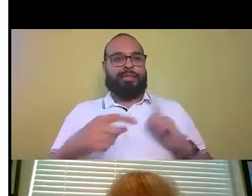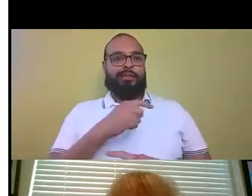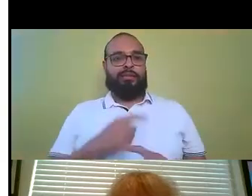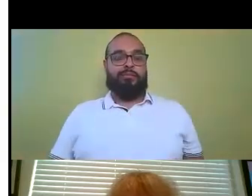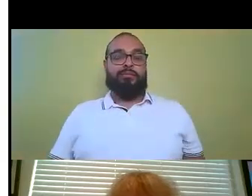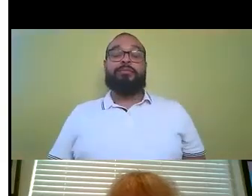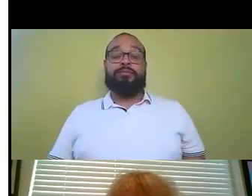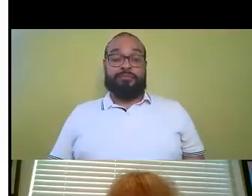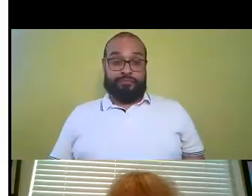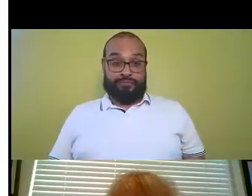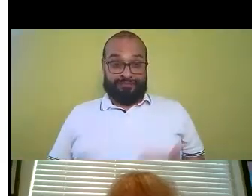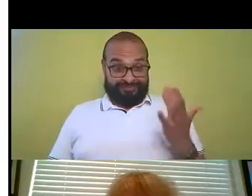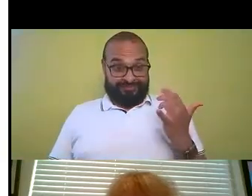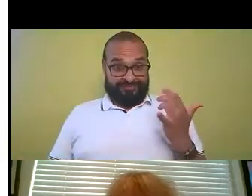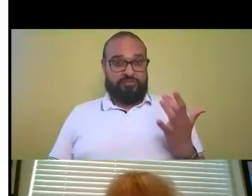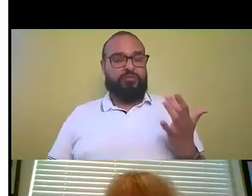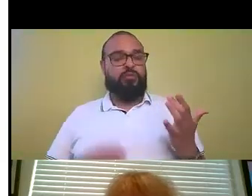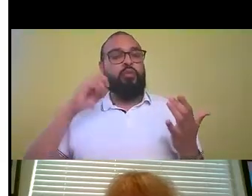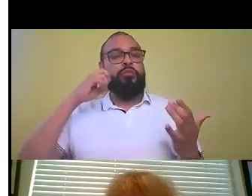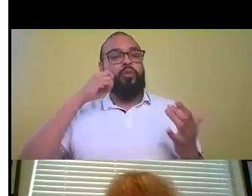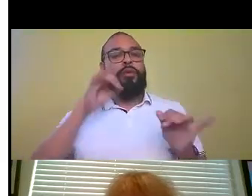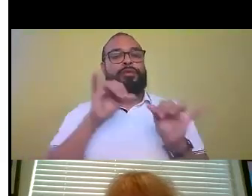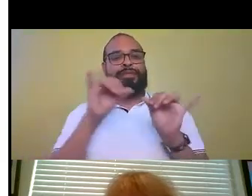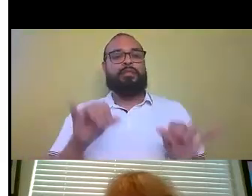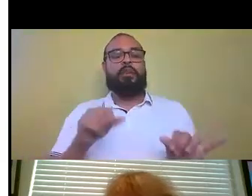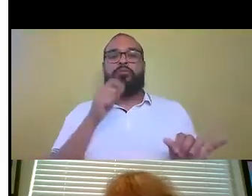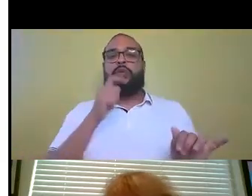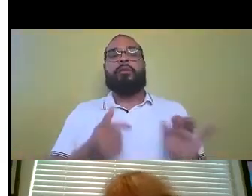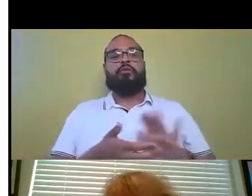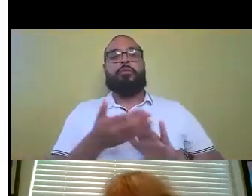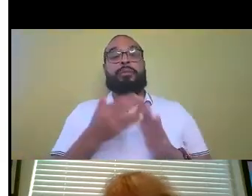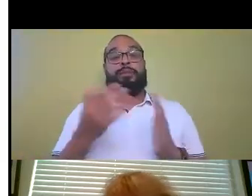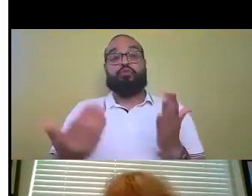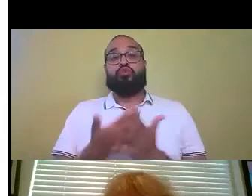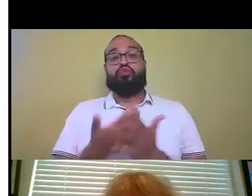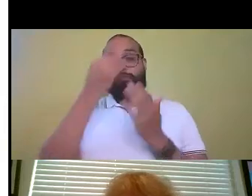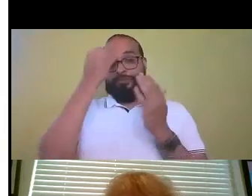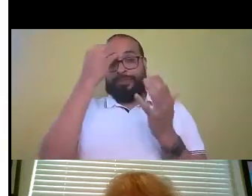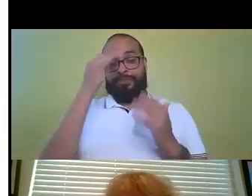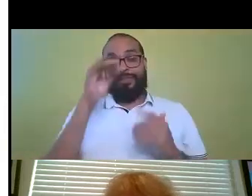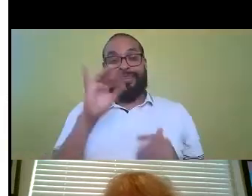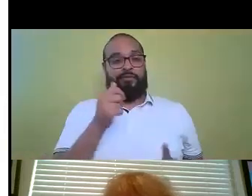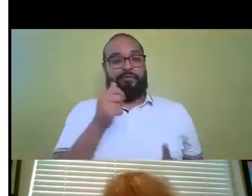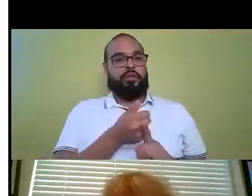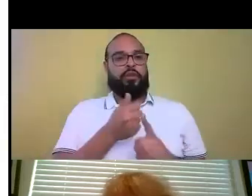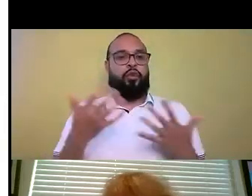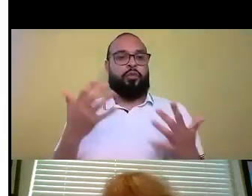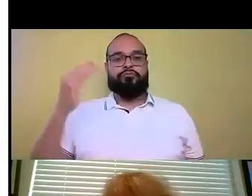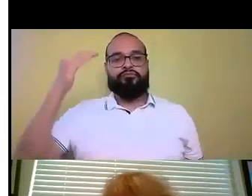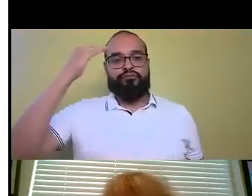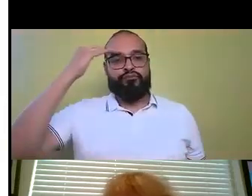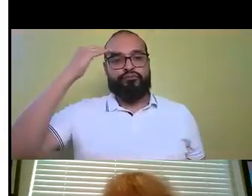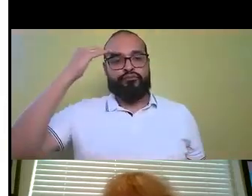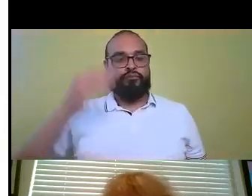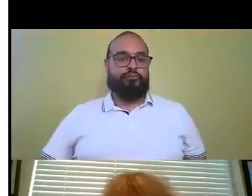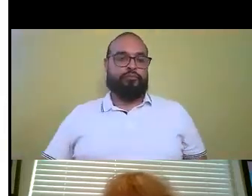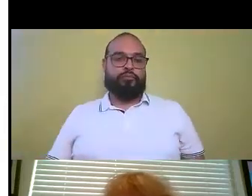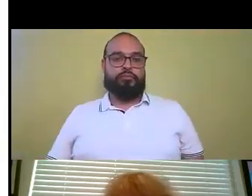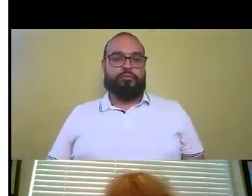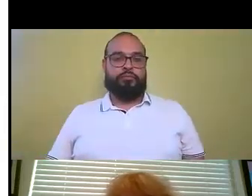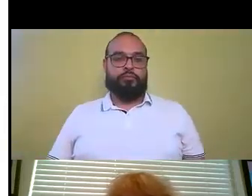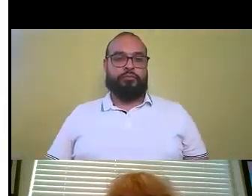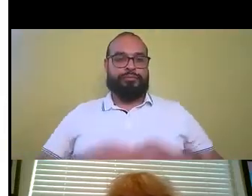nervous system doesn't have to process new information if something is familiar, if something is predictable,